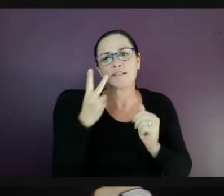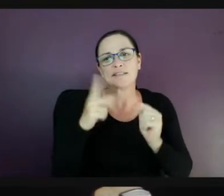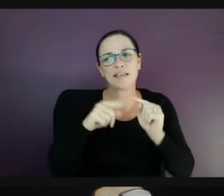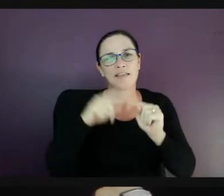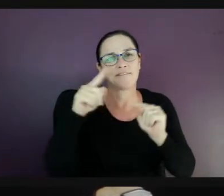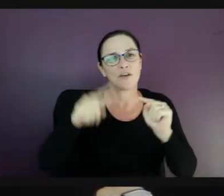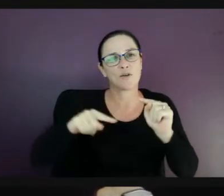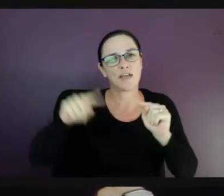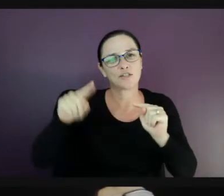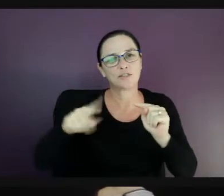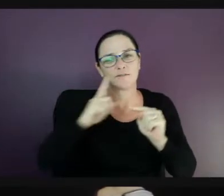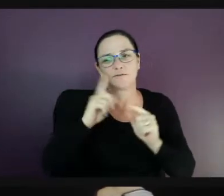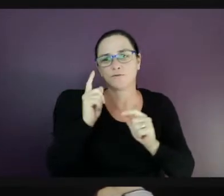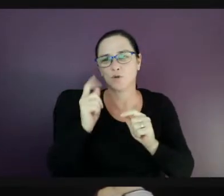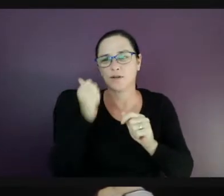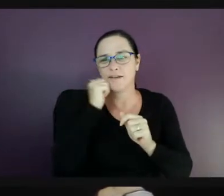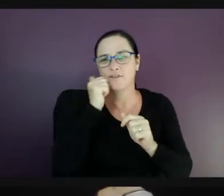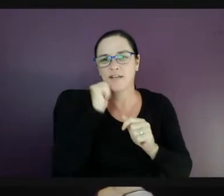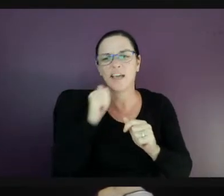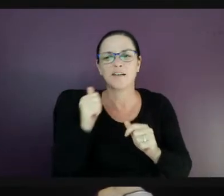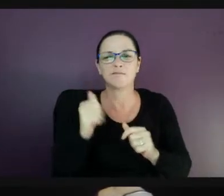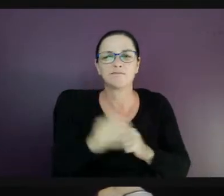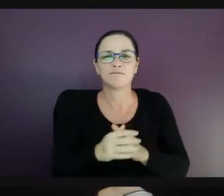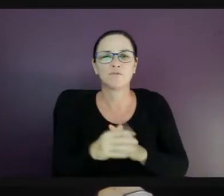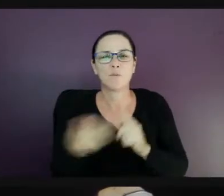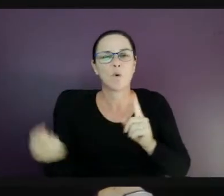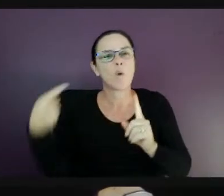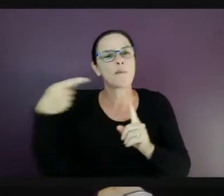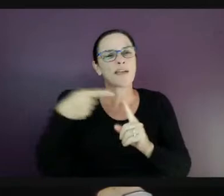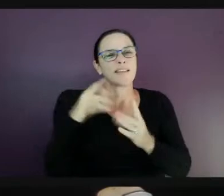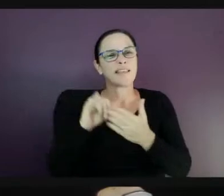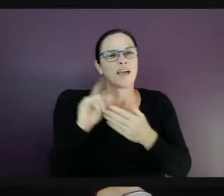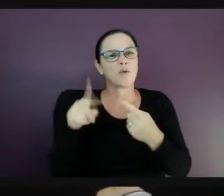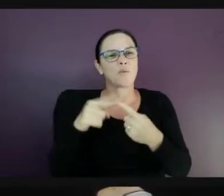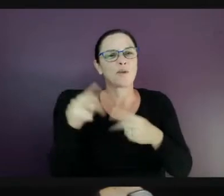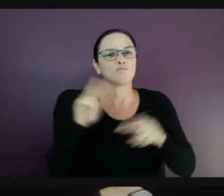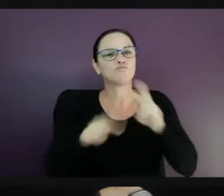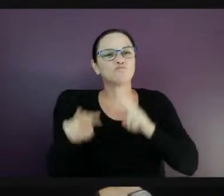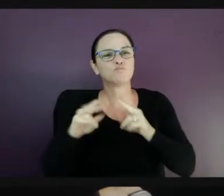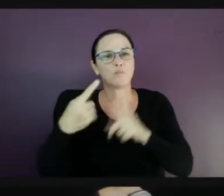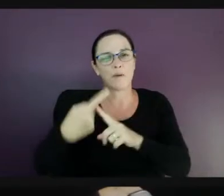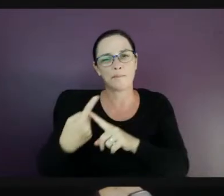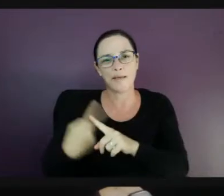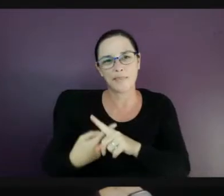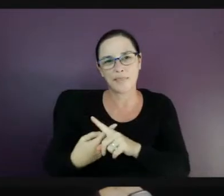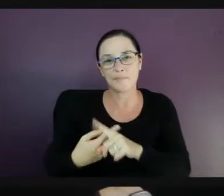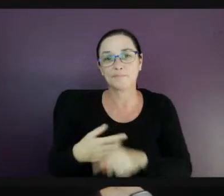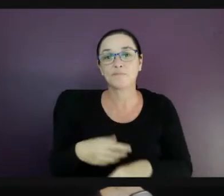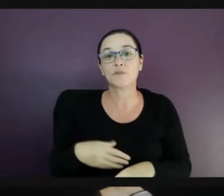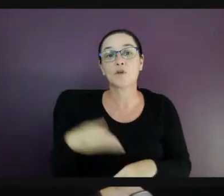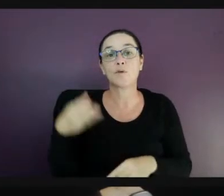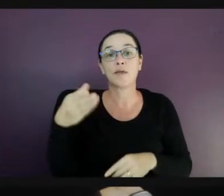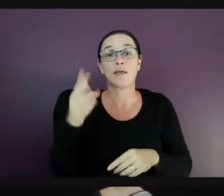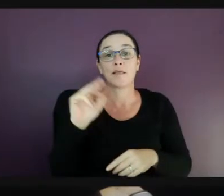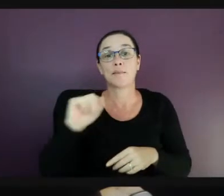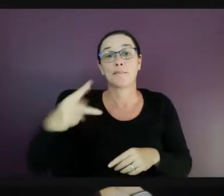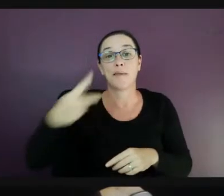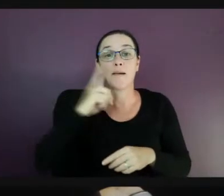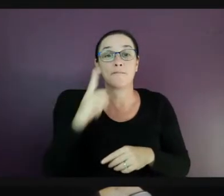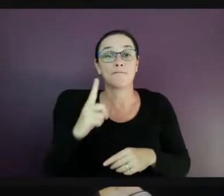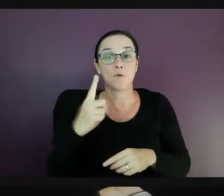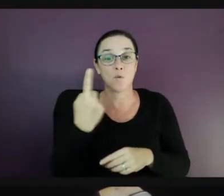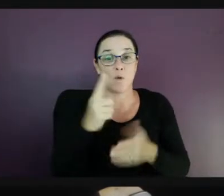day. Come back to that here when we look at the month-long plot. But sticking to 1 week, here is the map of earthquakes for the last